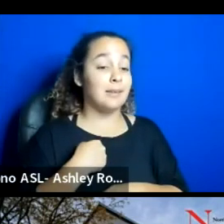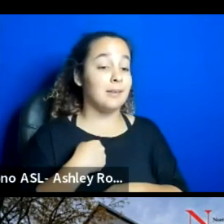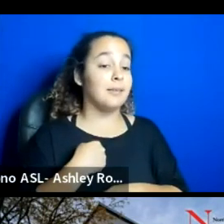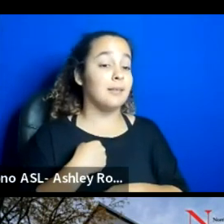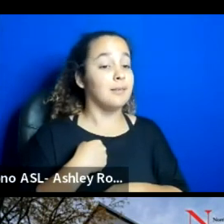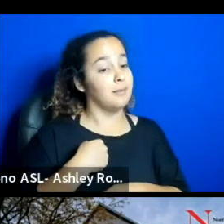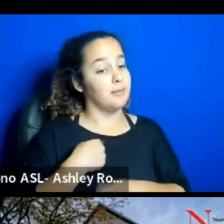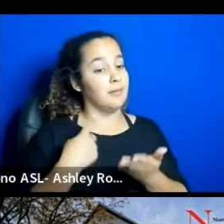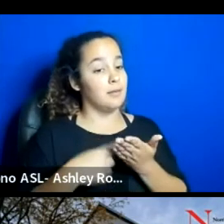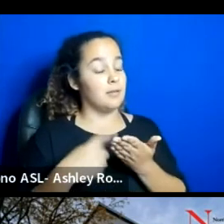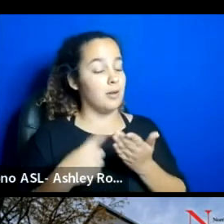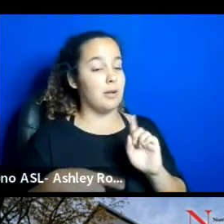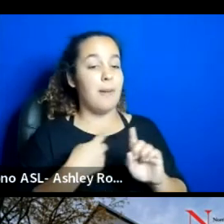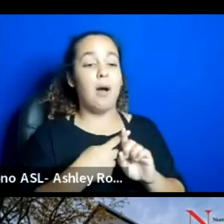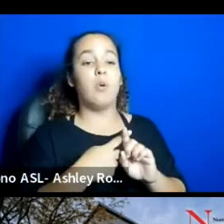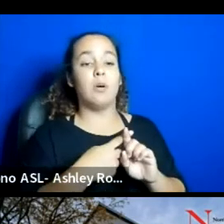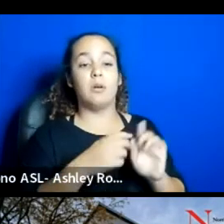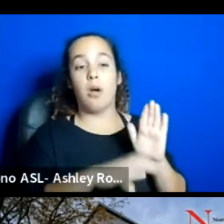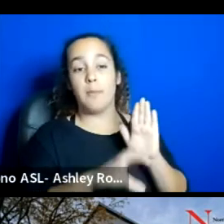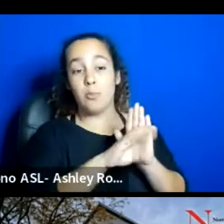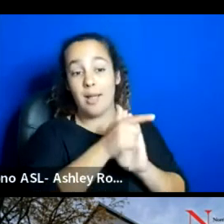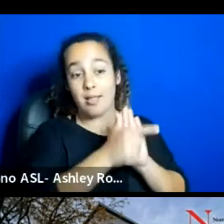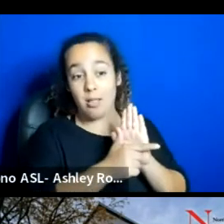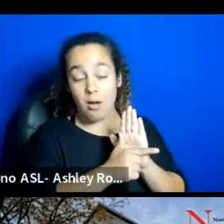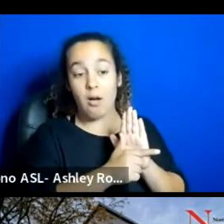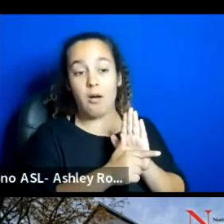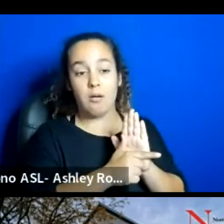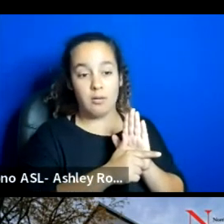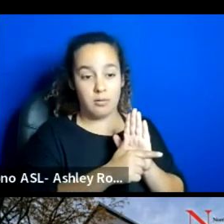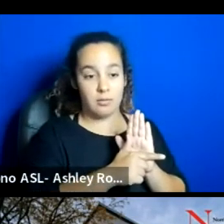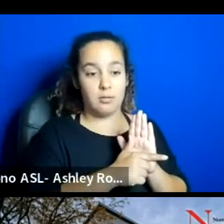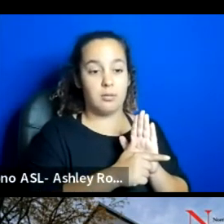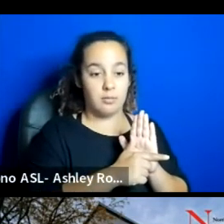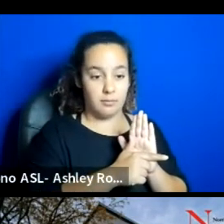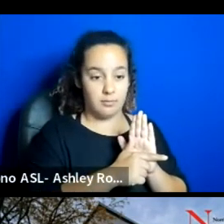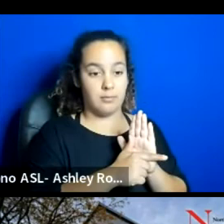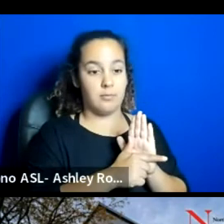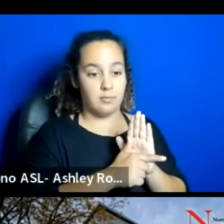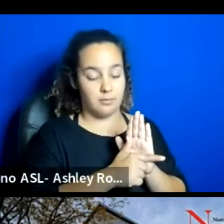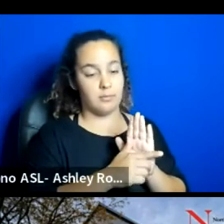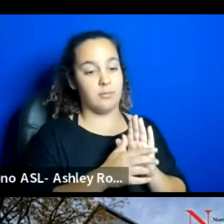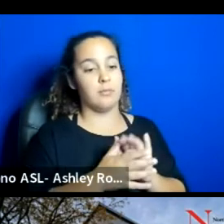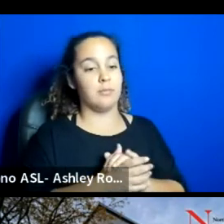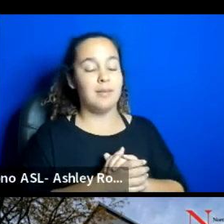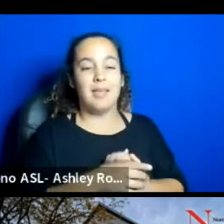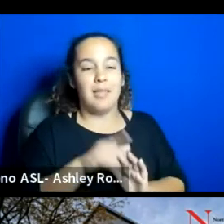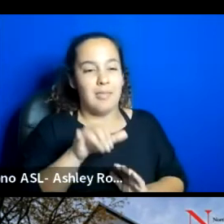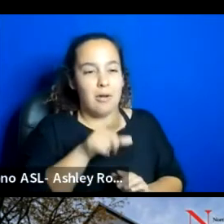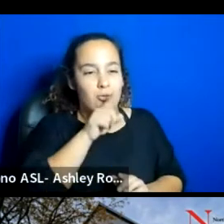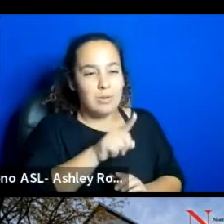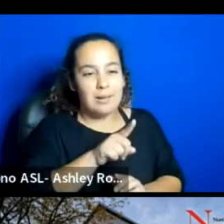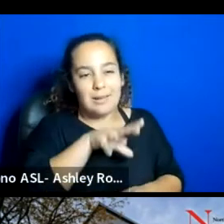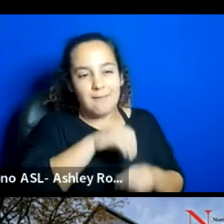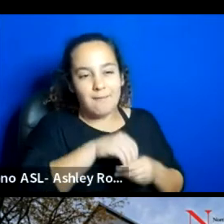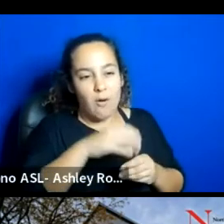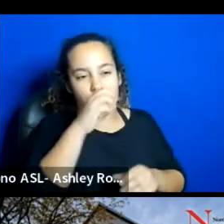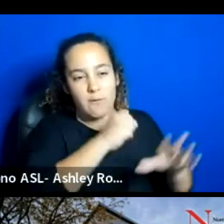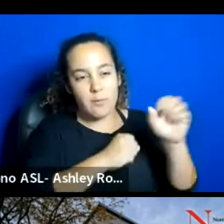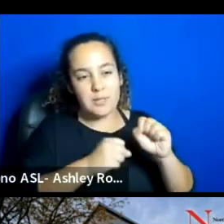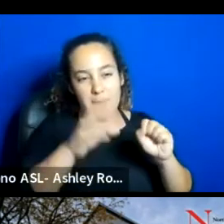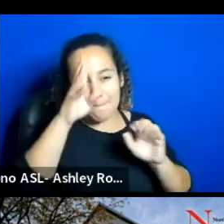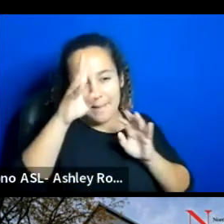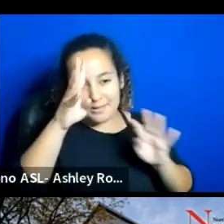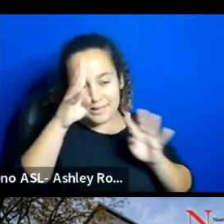thinking about copyright law, which is seen as transactional, entrepreneurial, full of assumptions and imagination